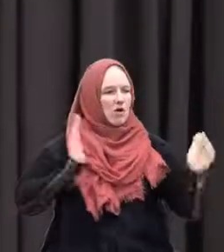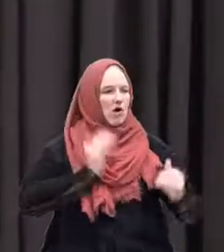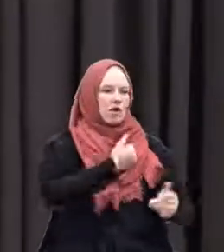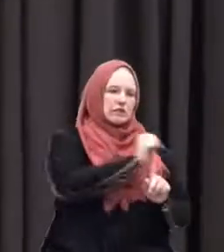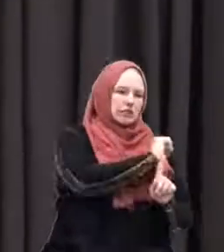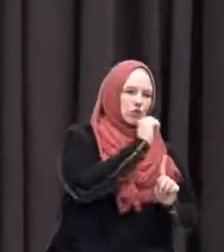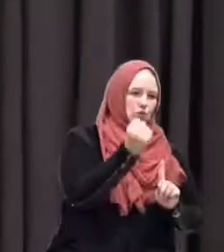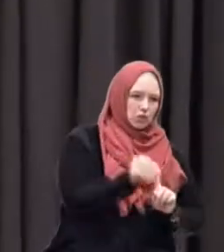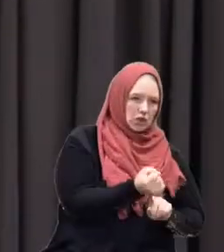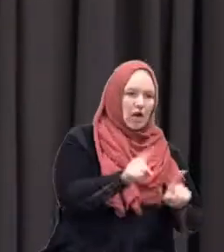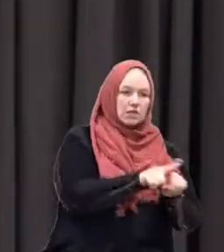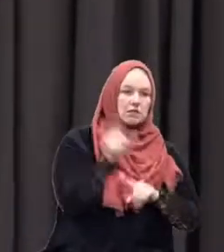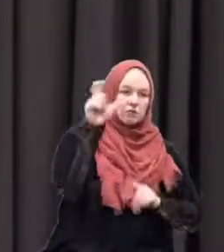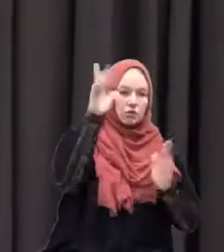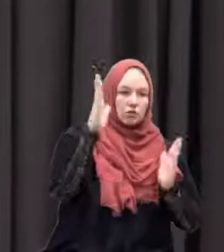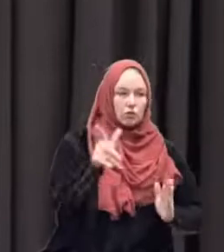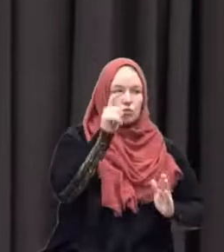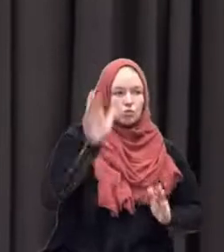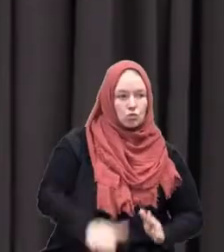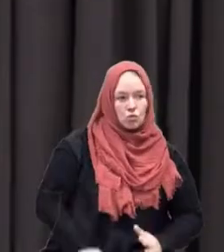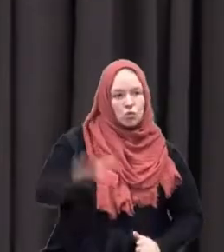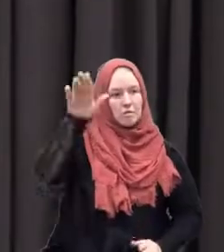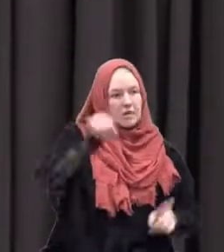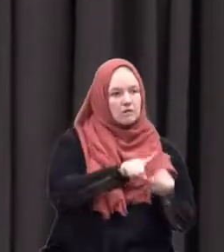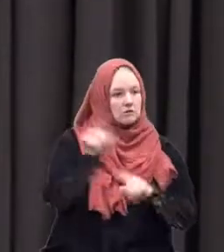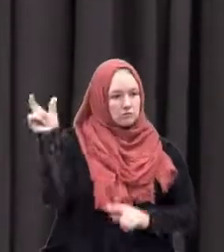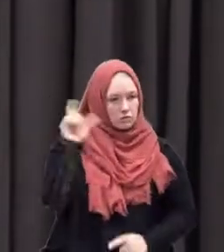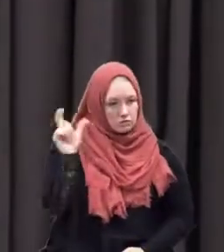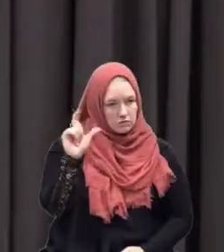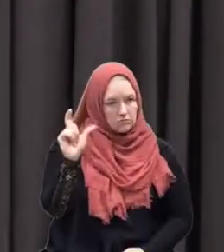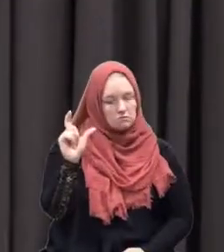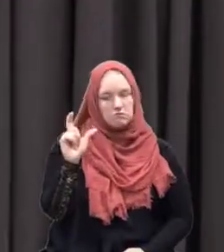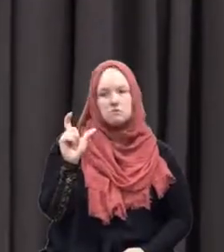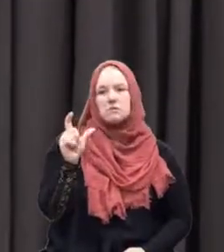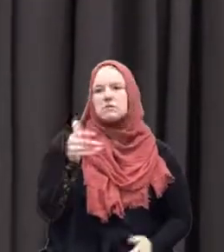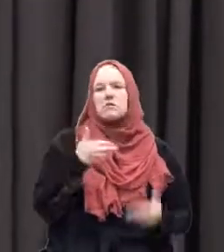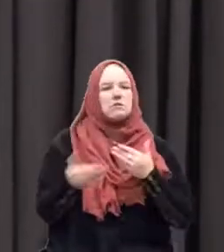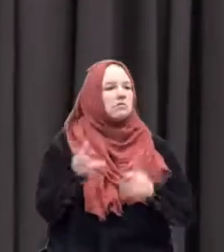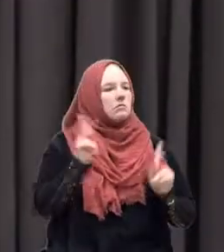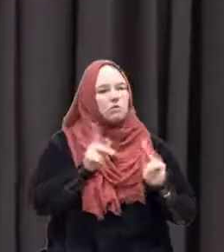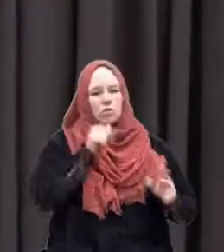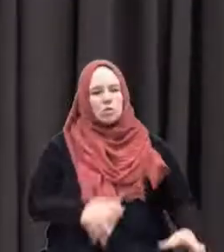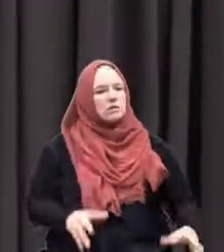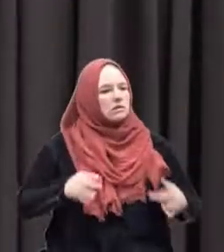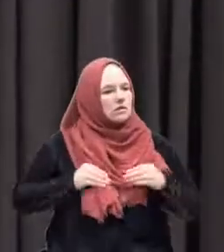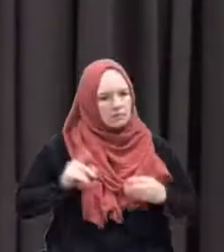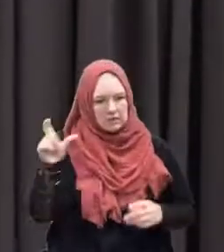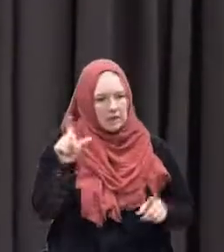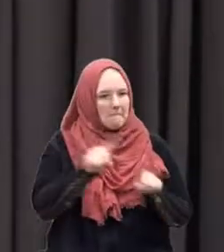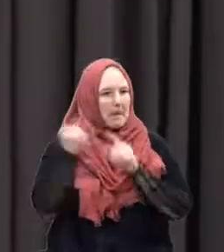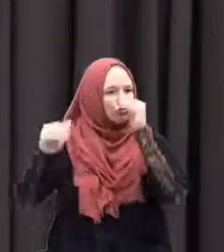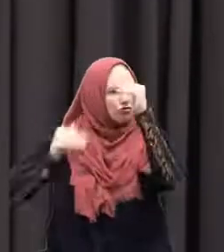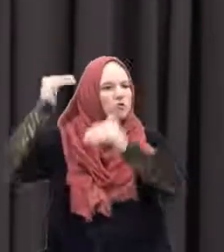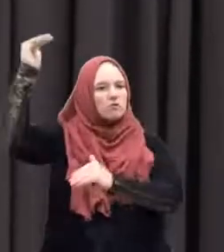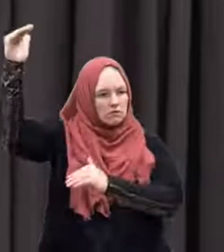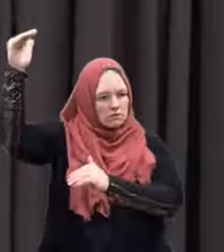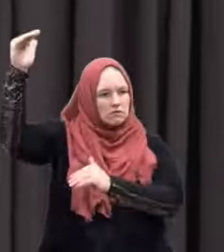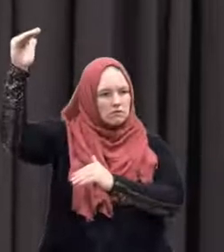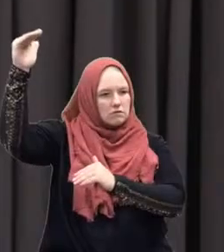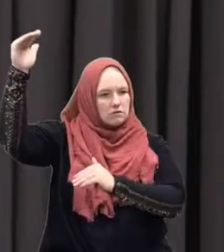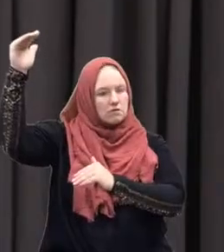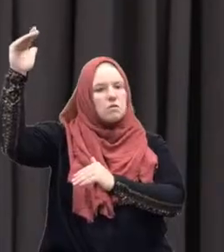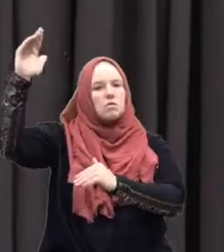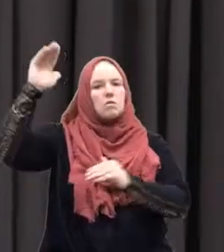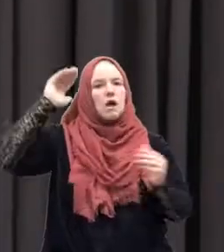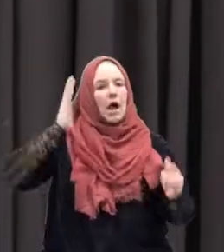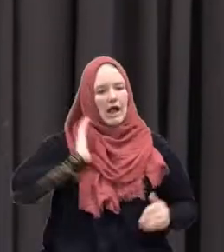situation as Muslims who grew up as Muslims, or even those who accepted Islam as adults, we find that our